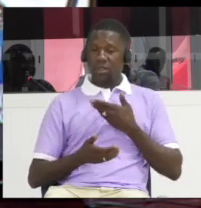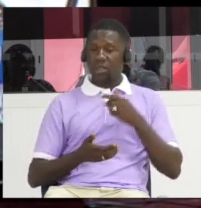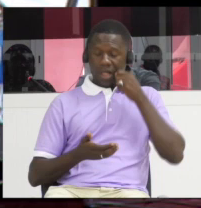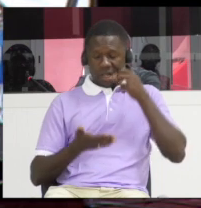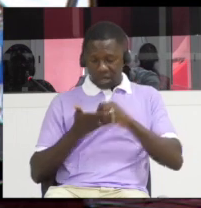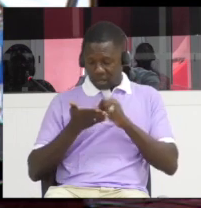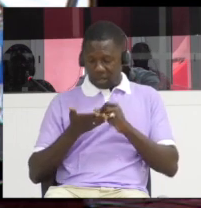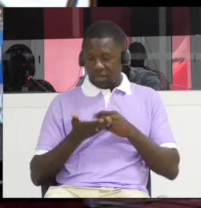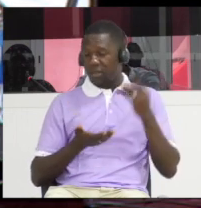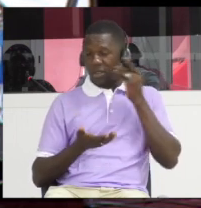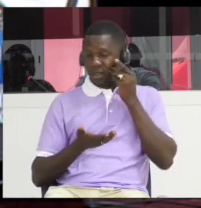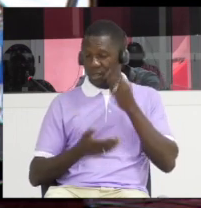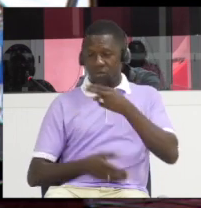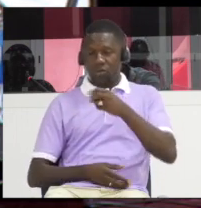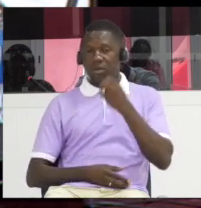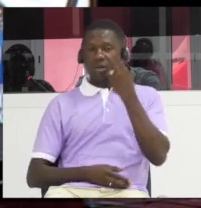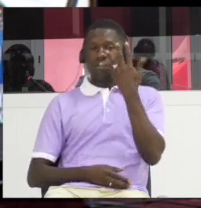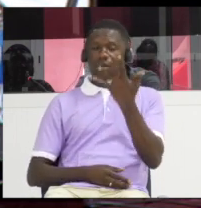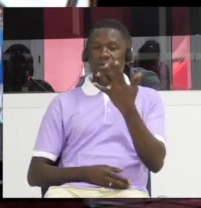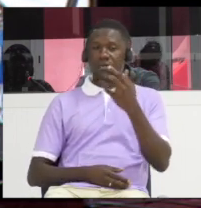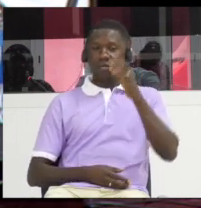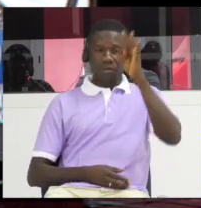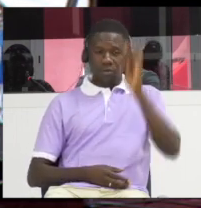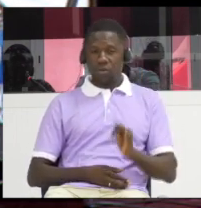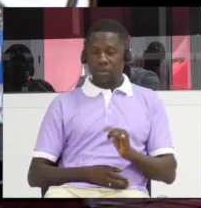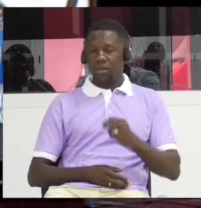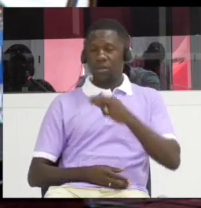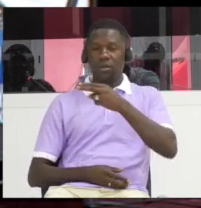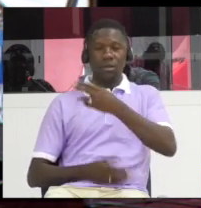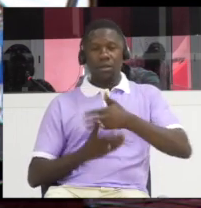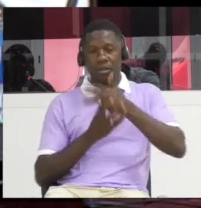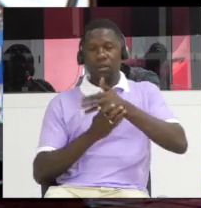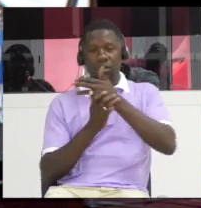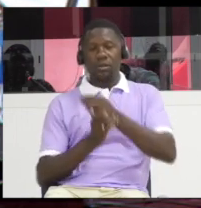letter dated 25th February